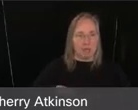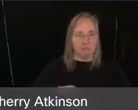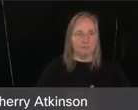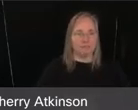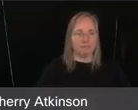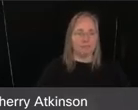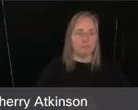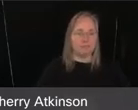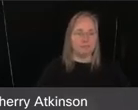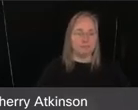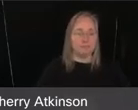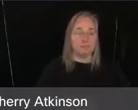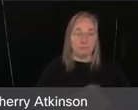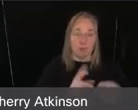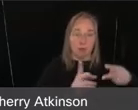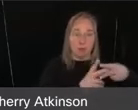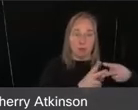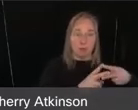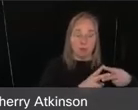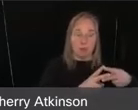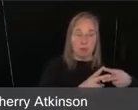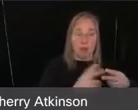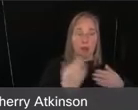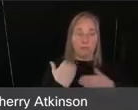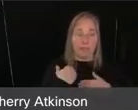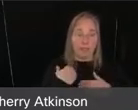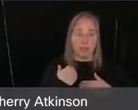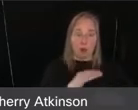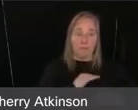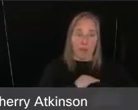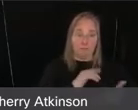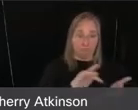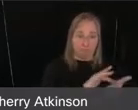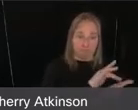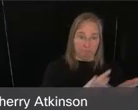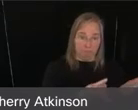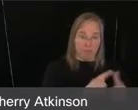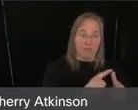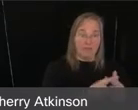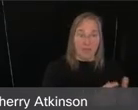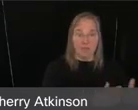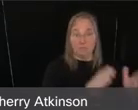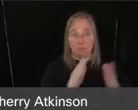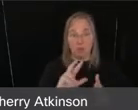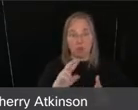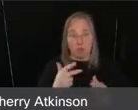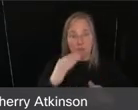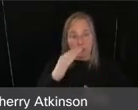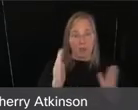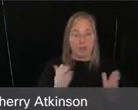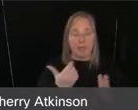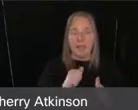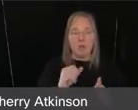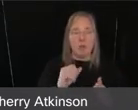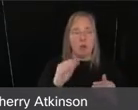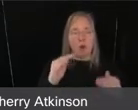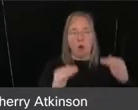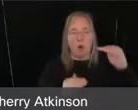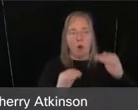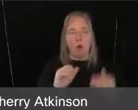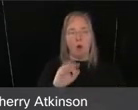Once those two obligations are met, you then move to the third box, which is any offset of the special tax that is